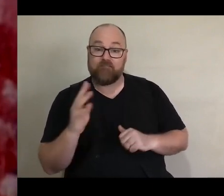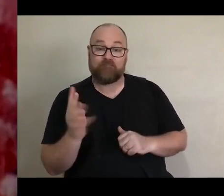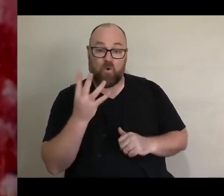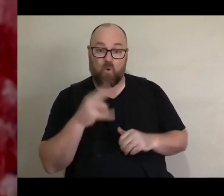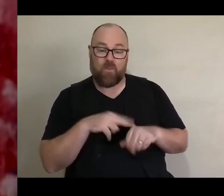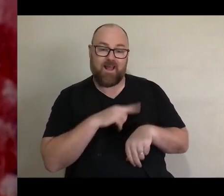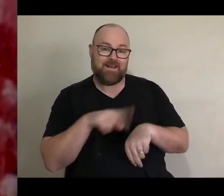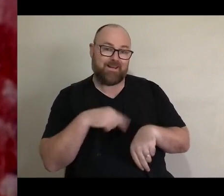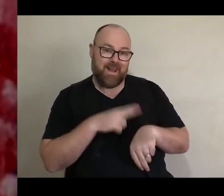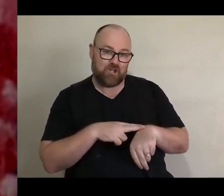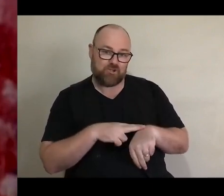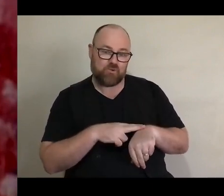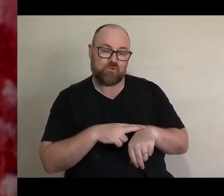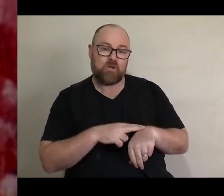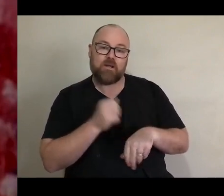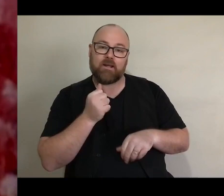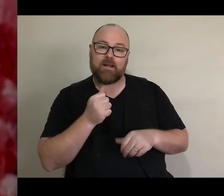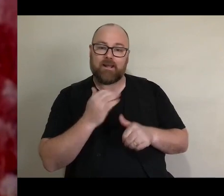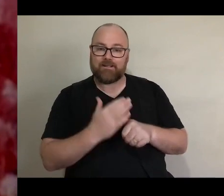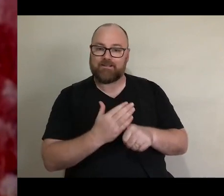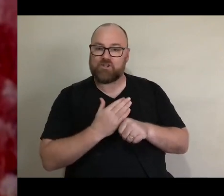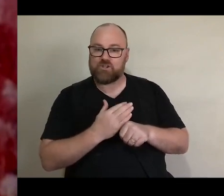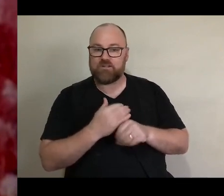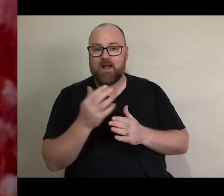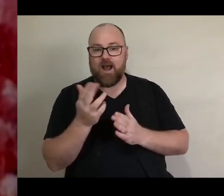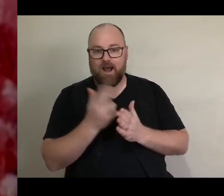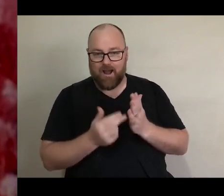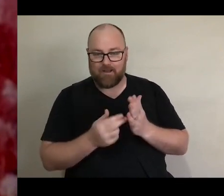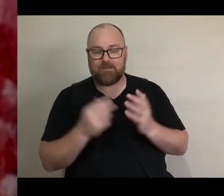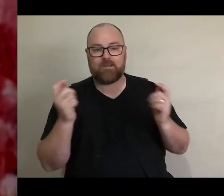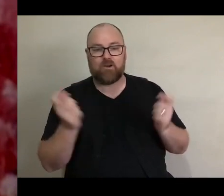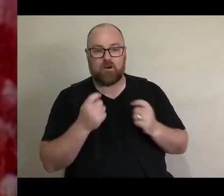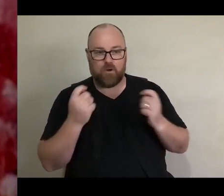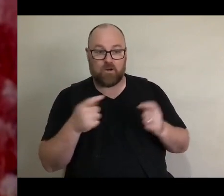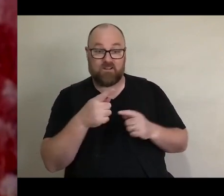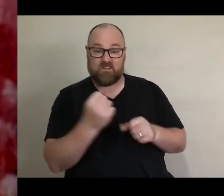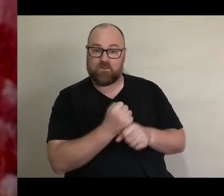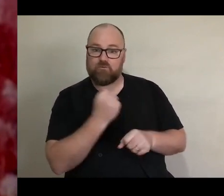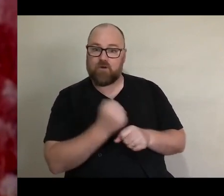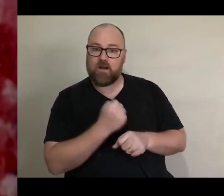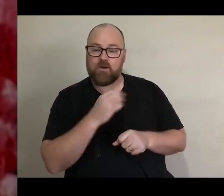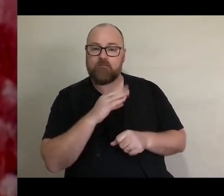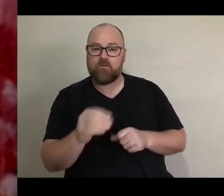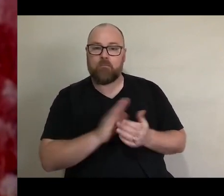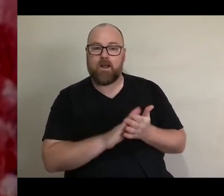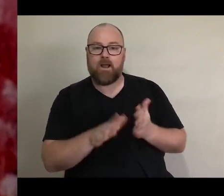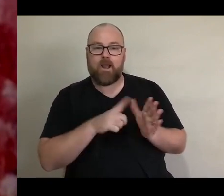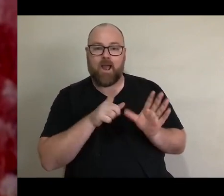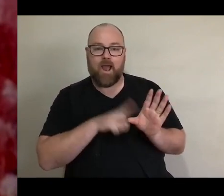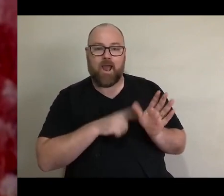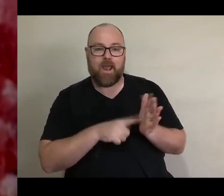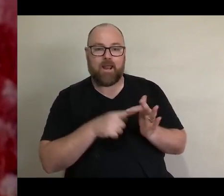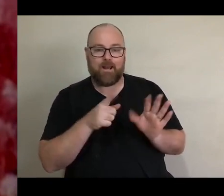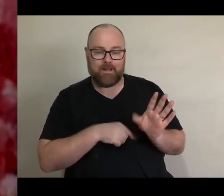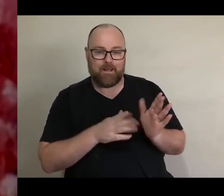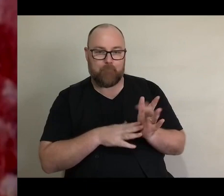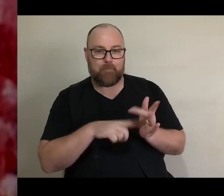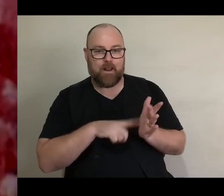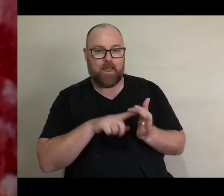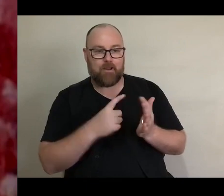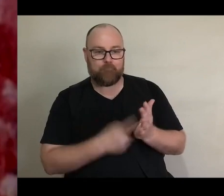Arts Triennial Ceremony. Created by artist and filmmaker Hayley Miller Baker from